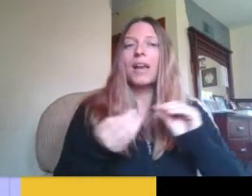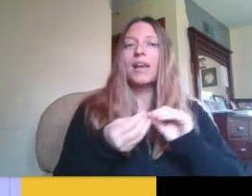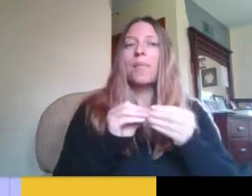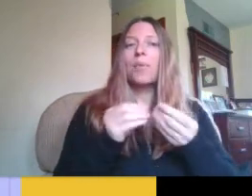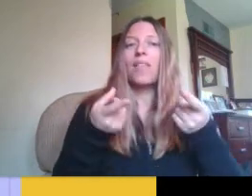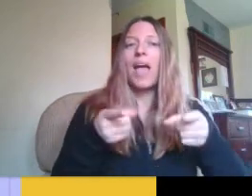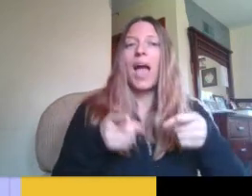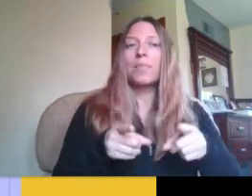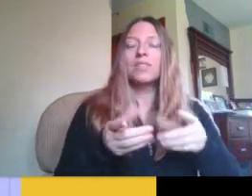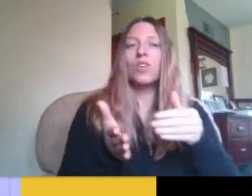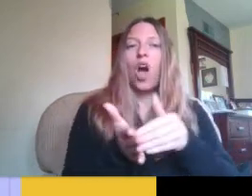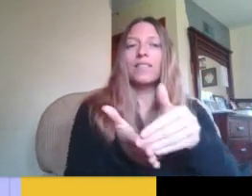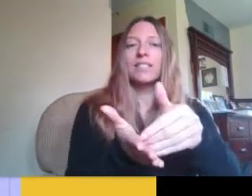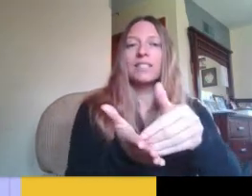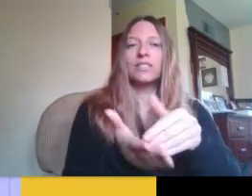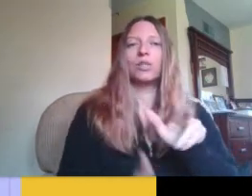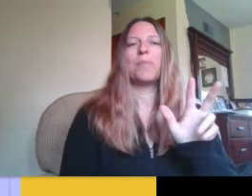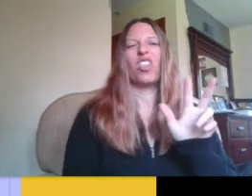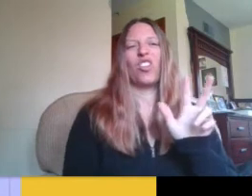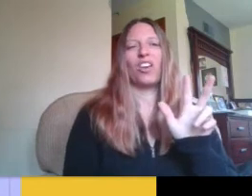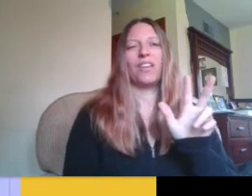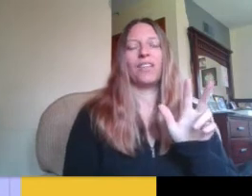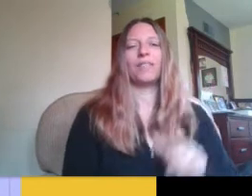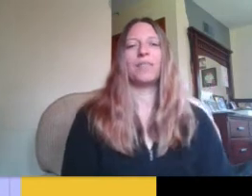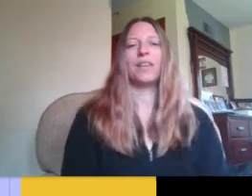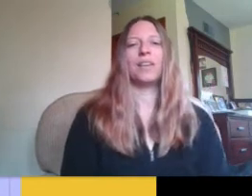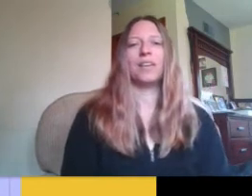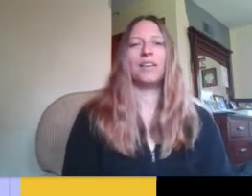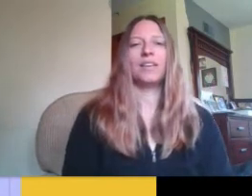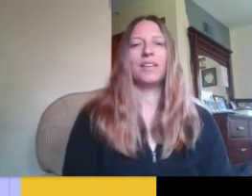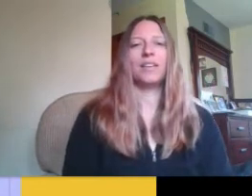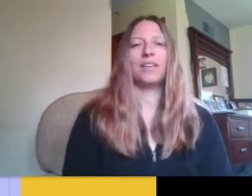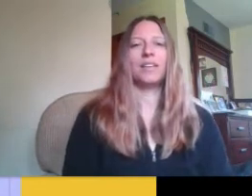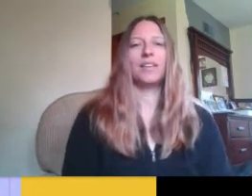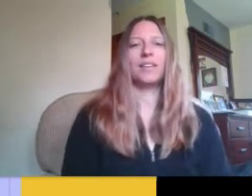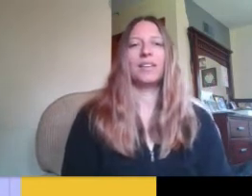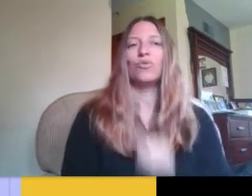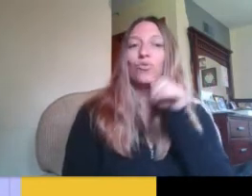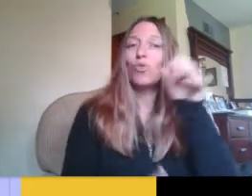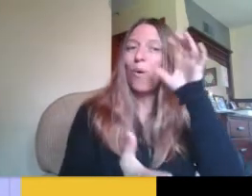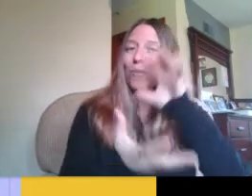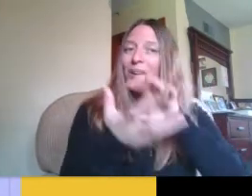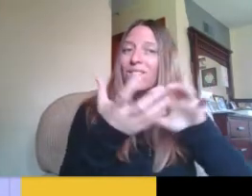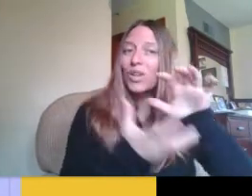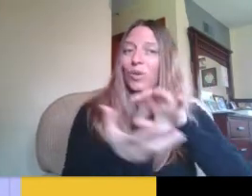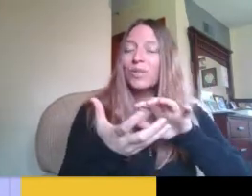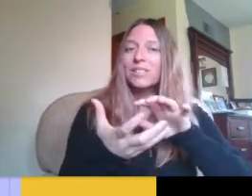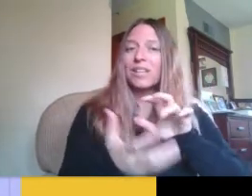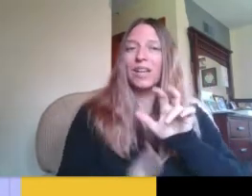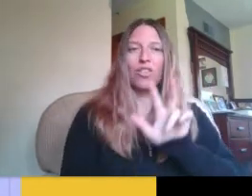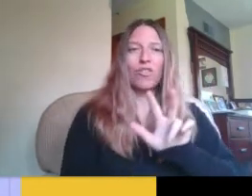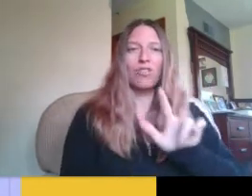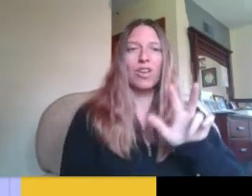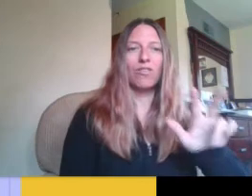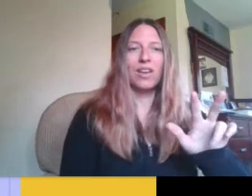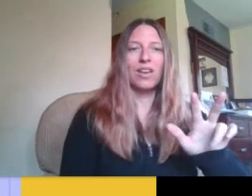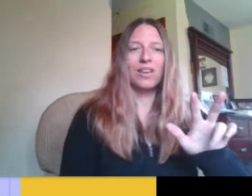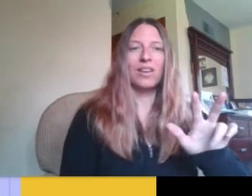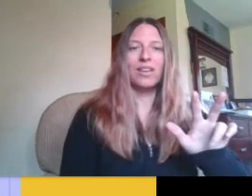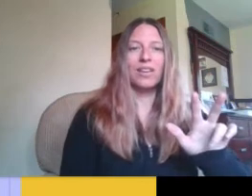most frequently, so that would be 3 since there's 3 3s. Now don't get confused just because the number 3 was repeated 3